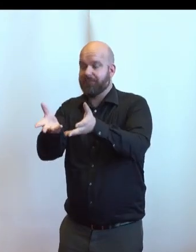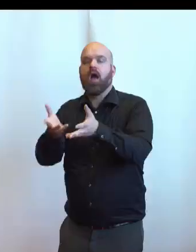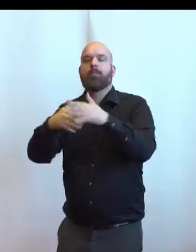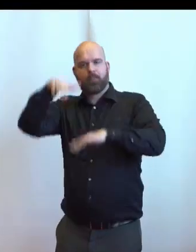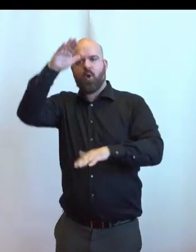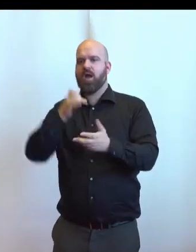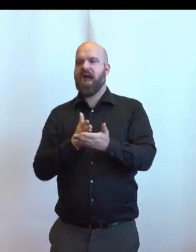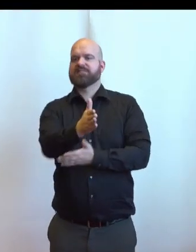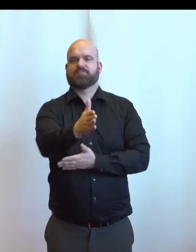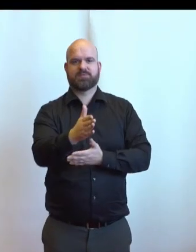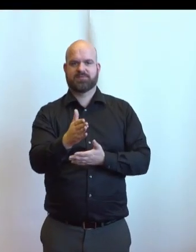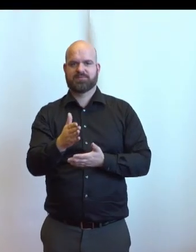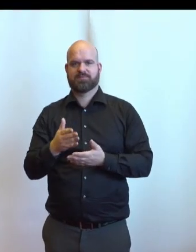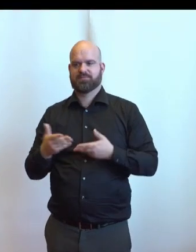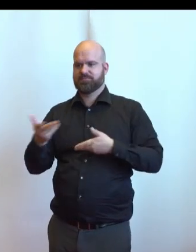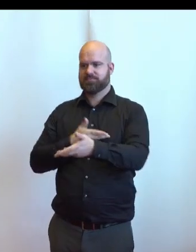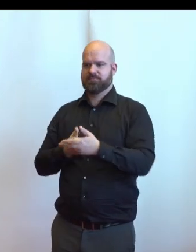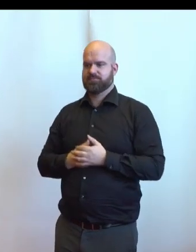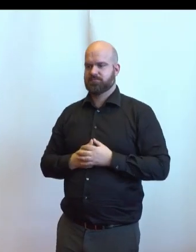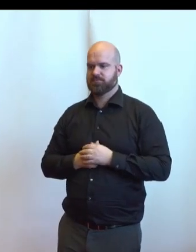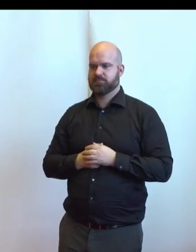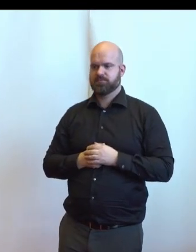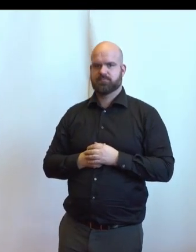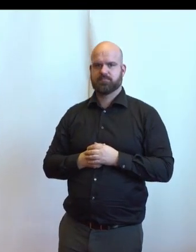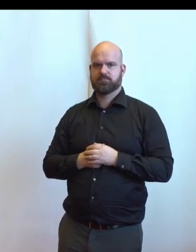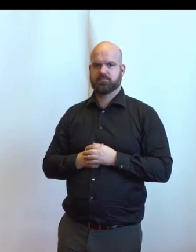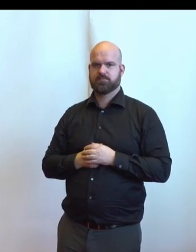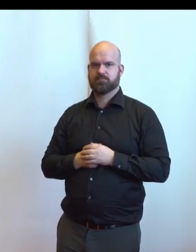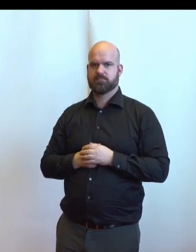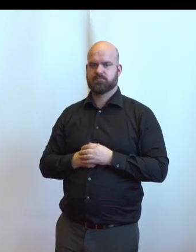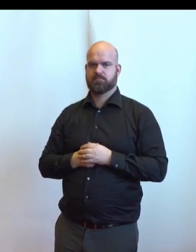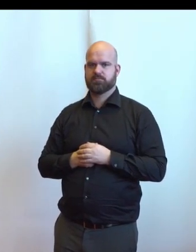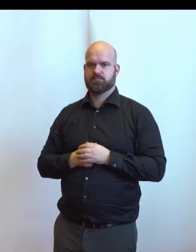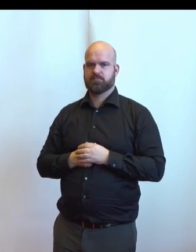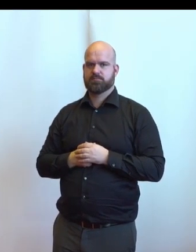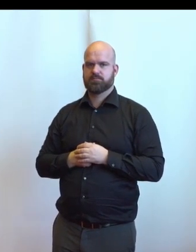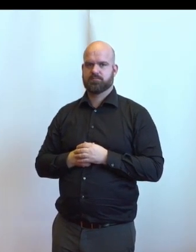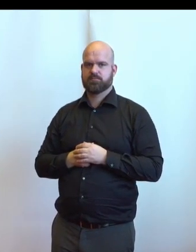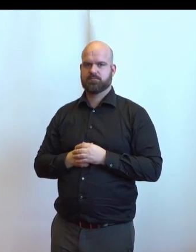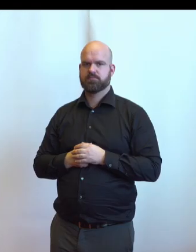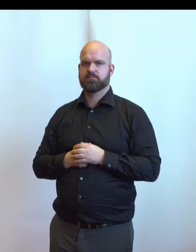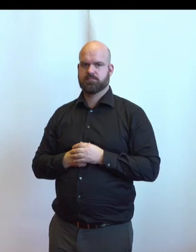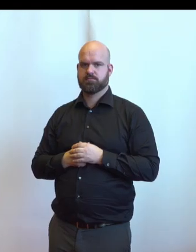Yes, ma'am. I'm Susan Scott Parker, and while I'm obsessed with technology, as we all